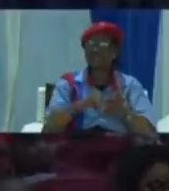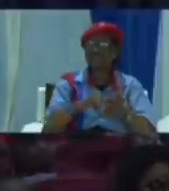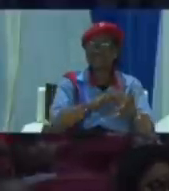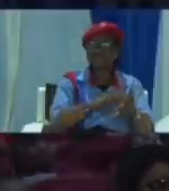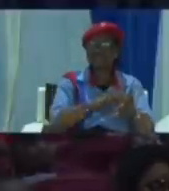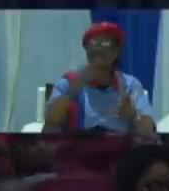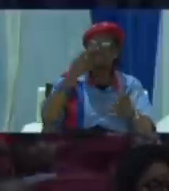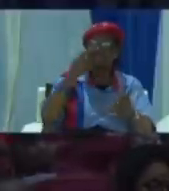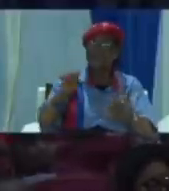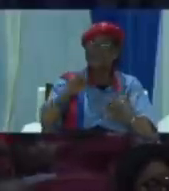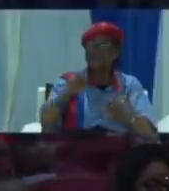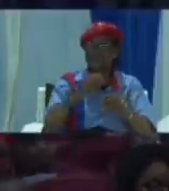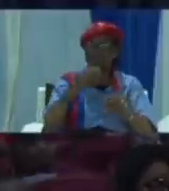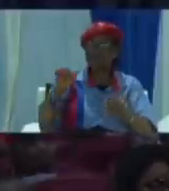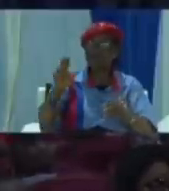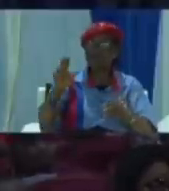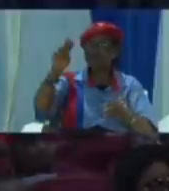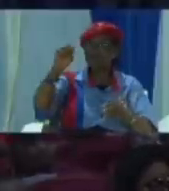Joseph.